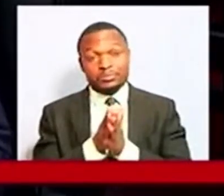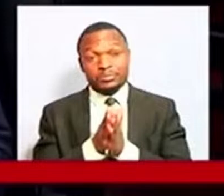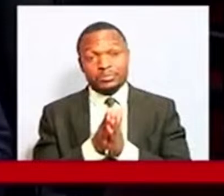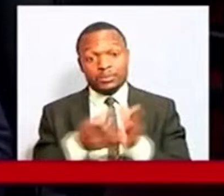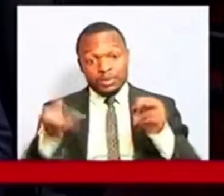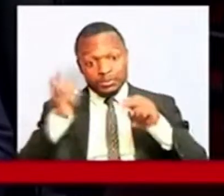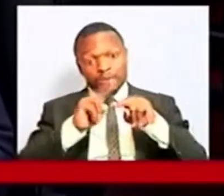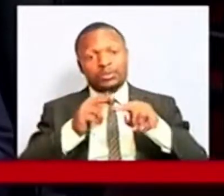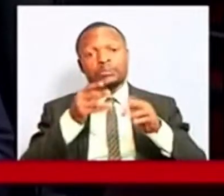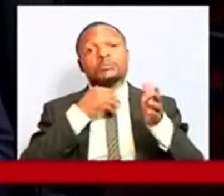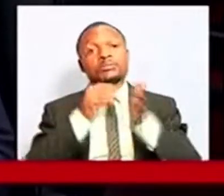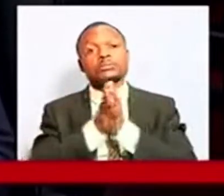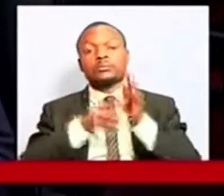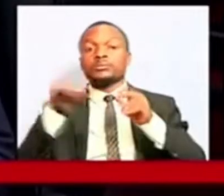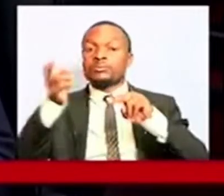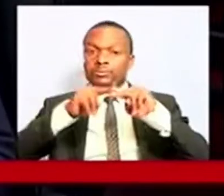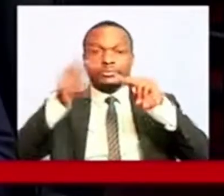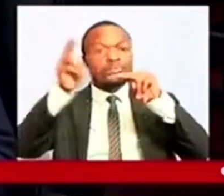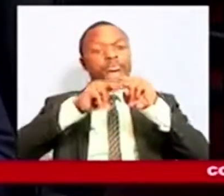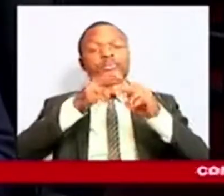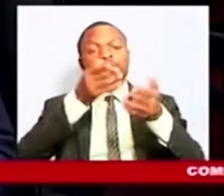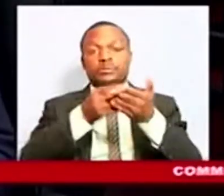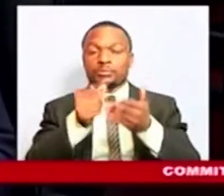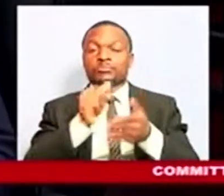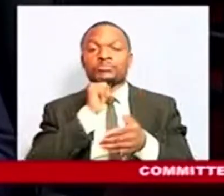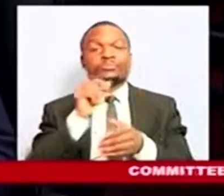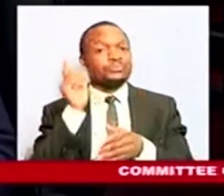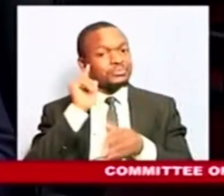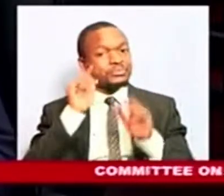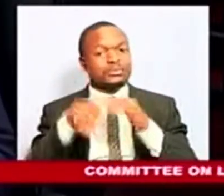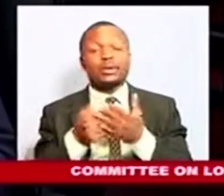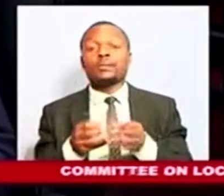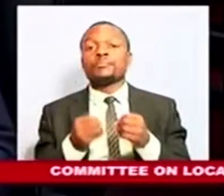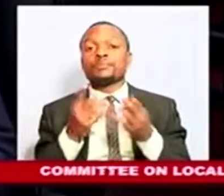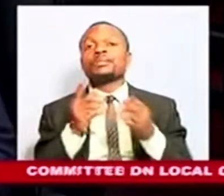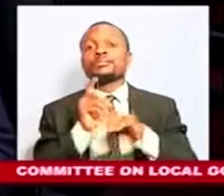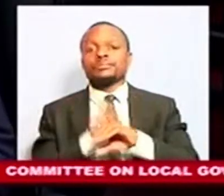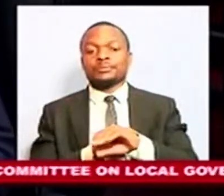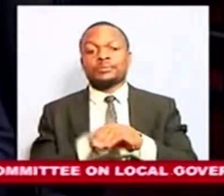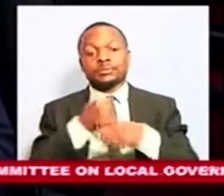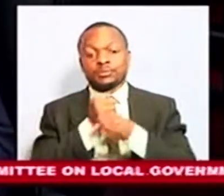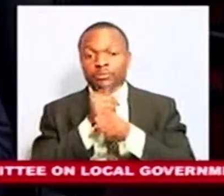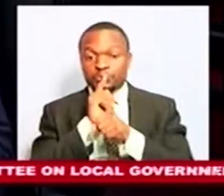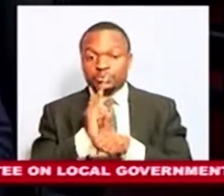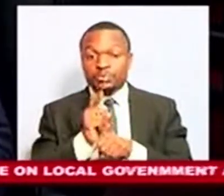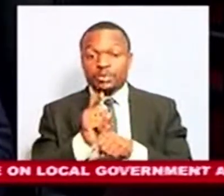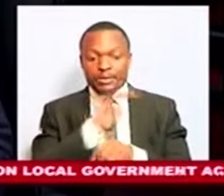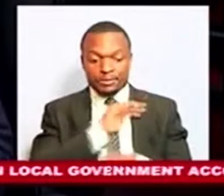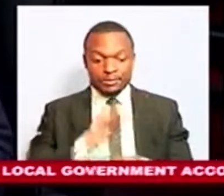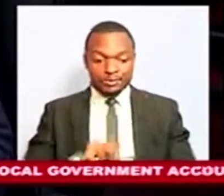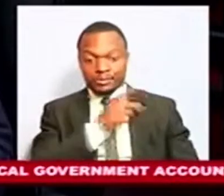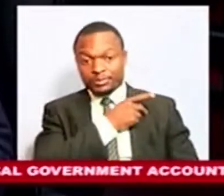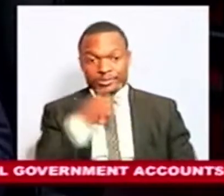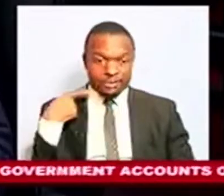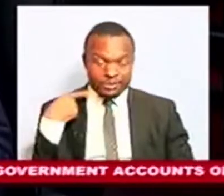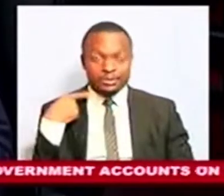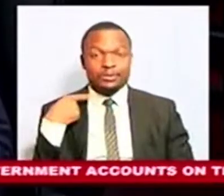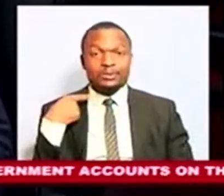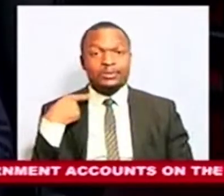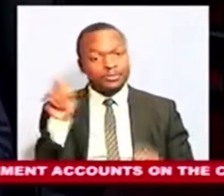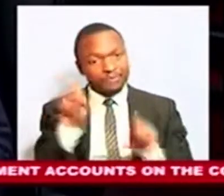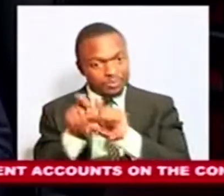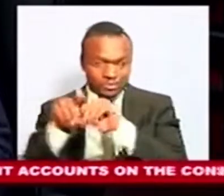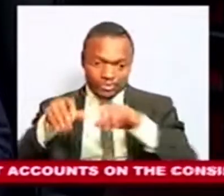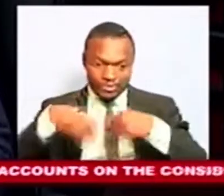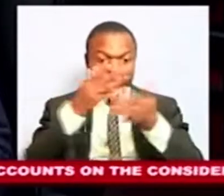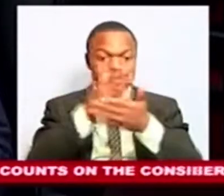this amount. I didn't hear it. How often do you make sure that the Member of Parliament is also given